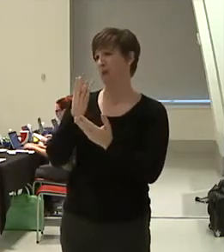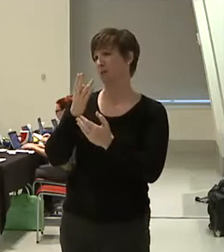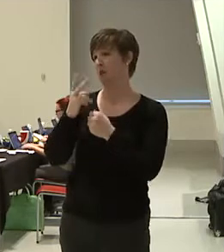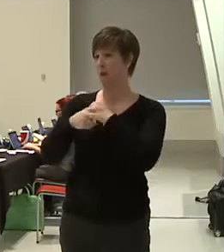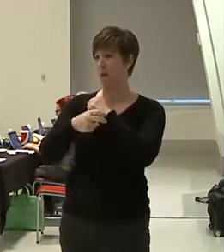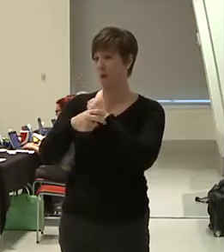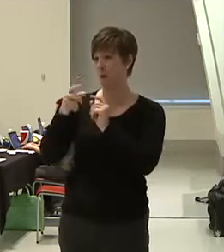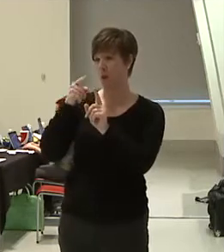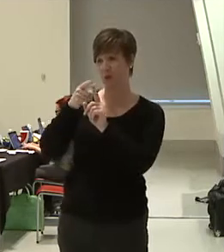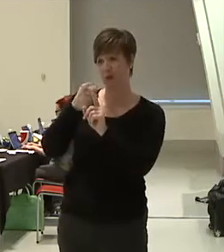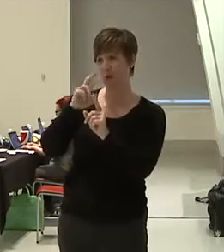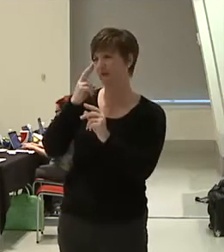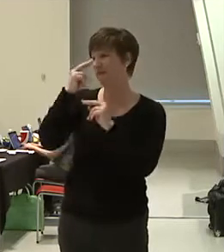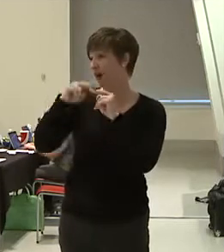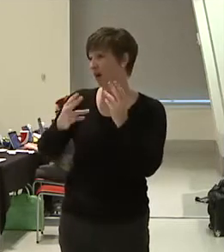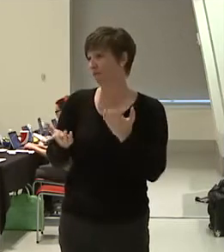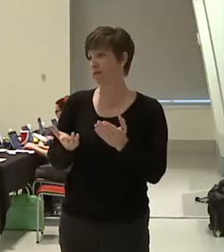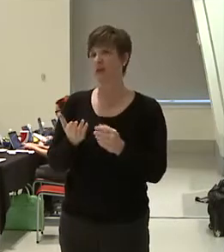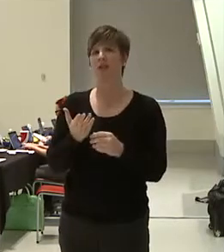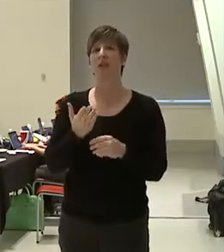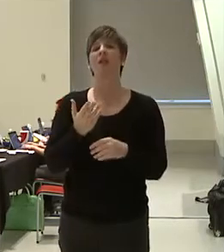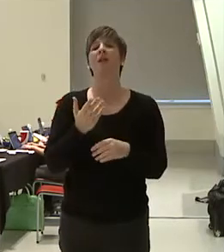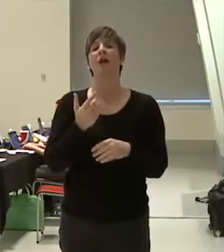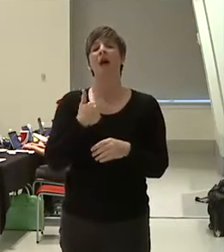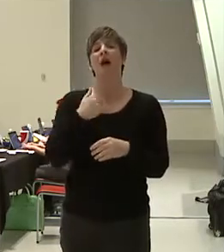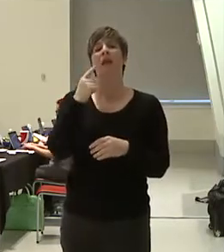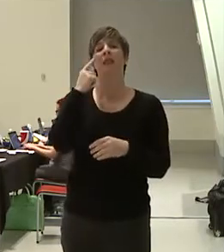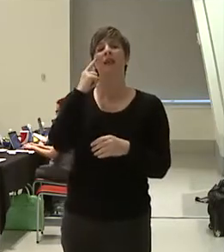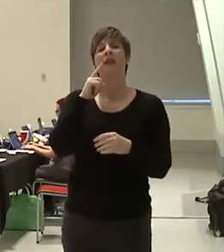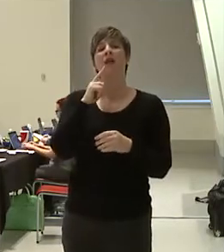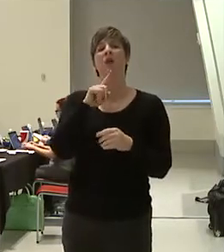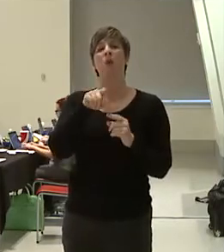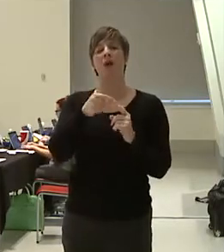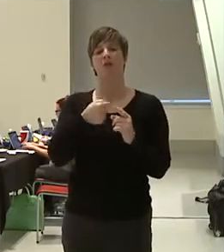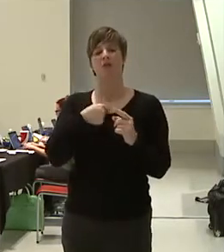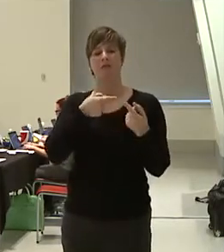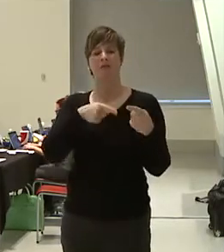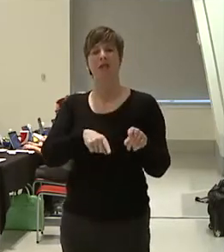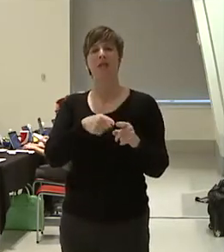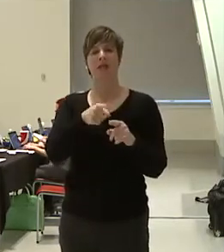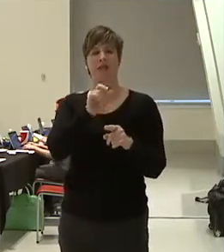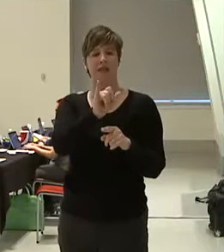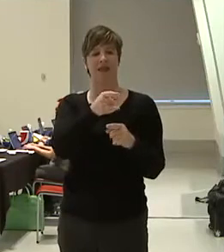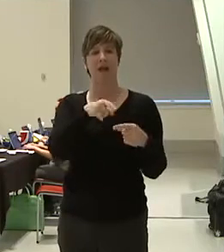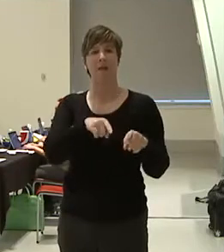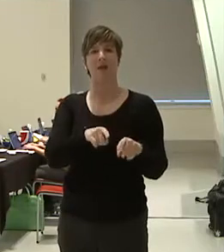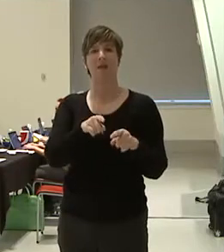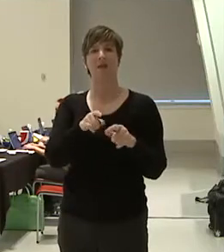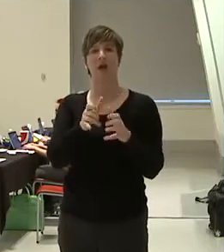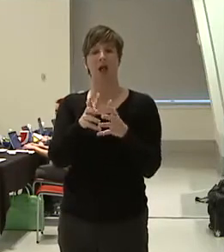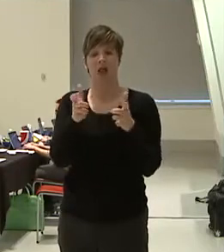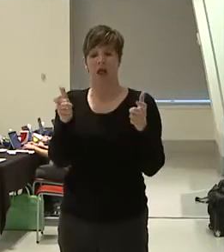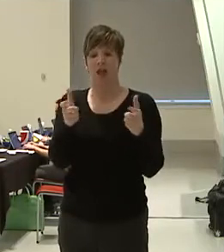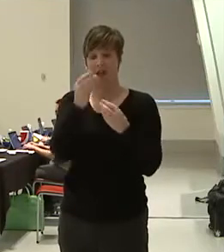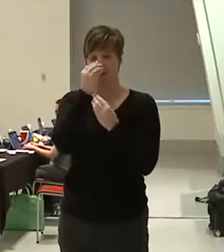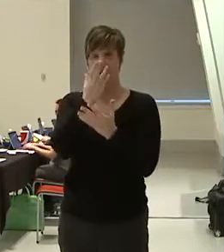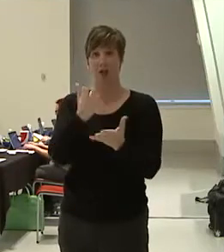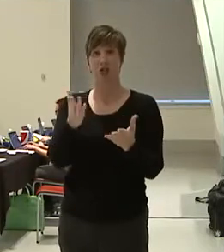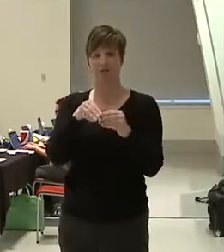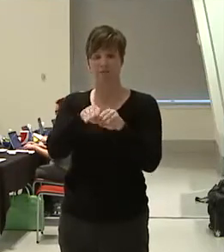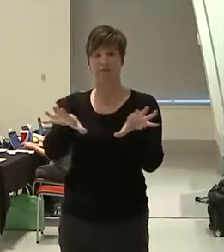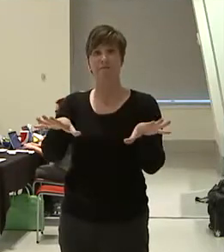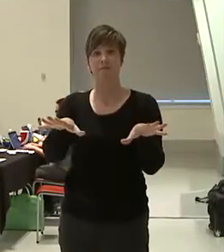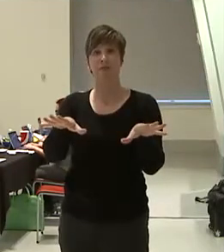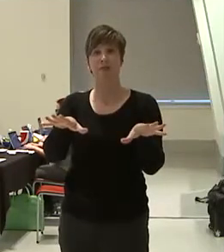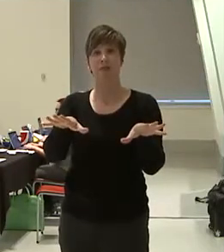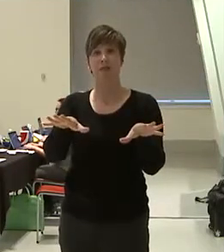just for fun. Well, I think we're all over the map there. I mean, when there's an incident that happens, a large amount of the information that goes out is